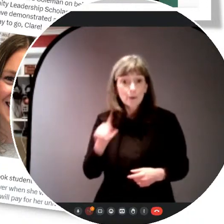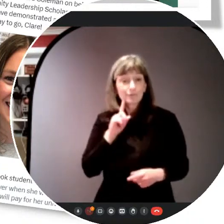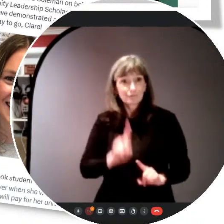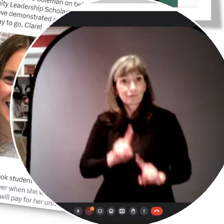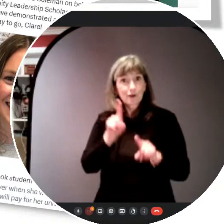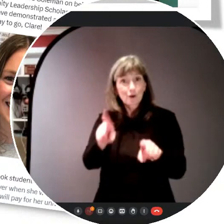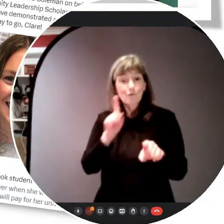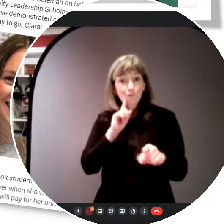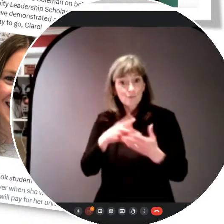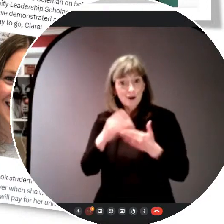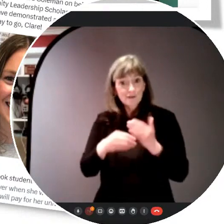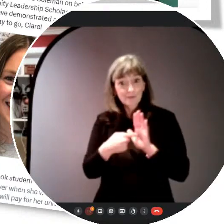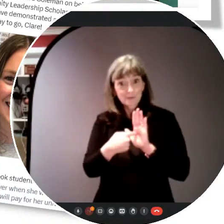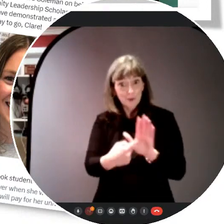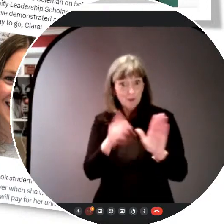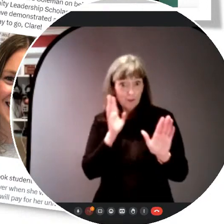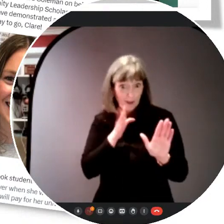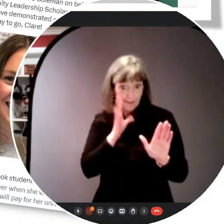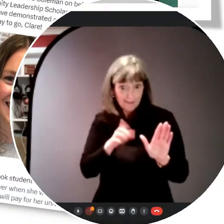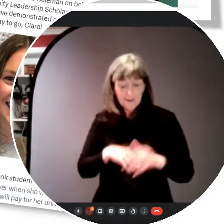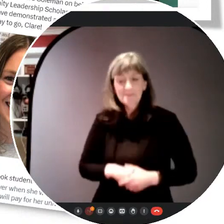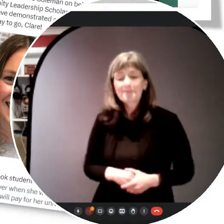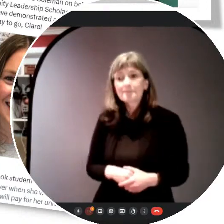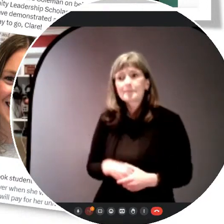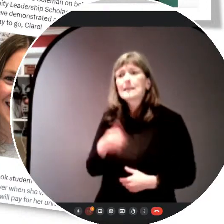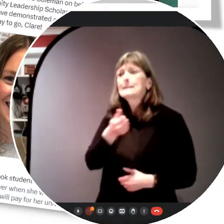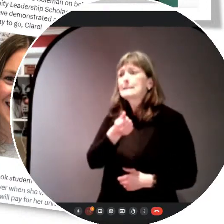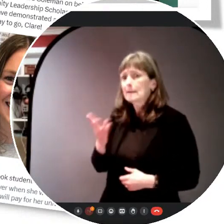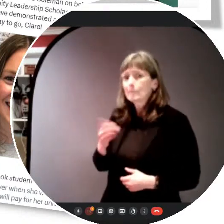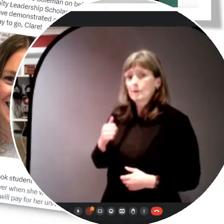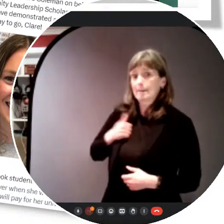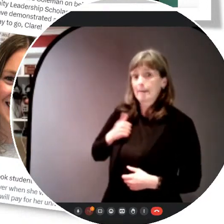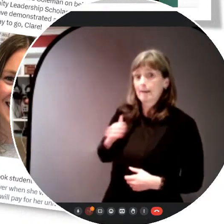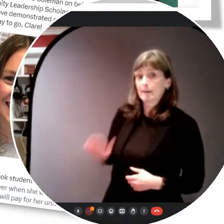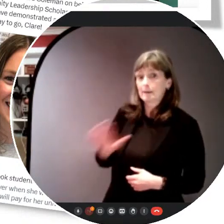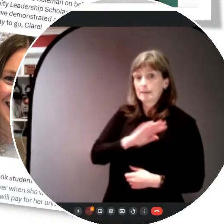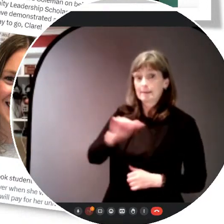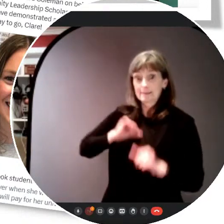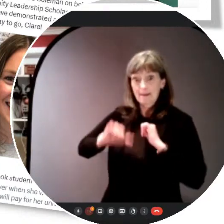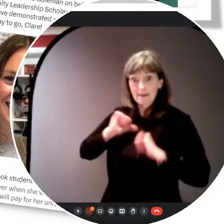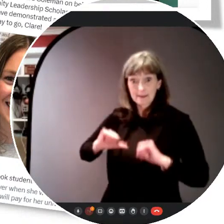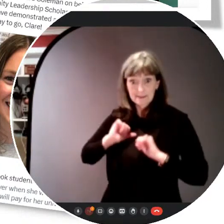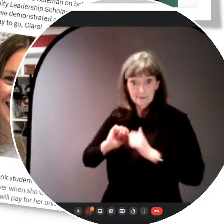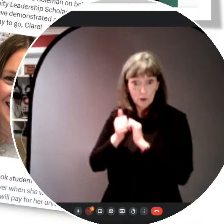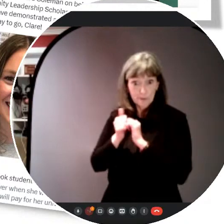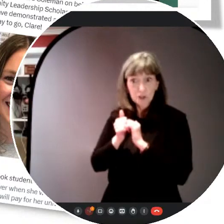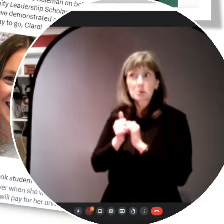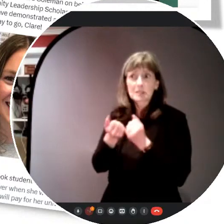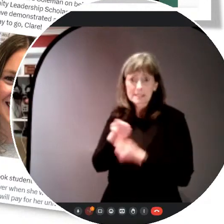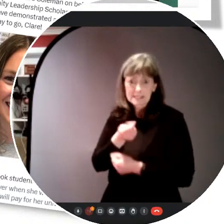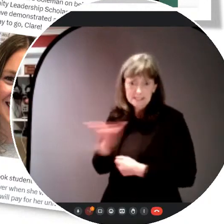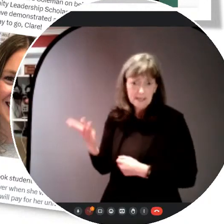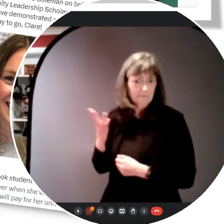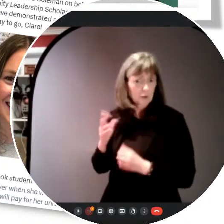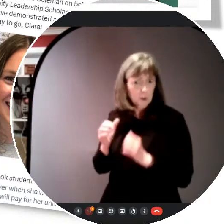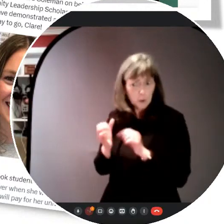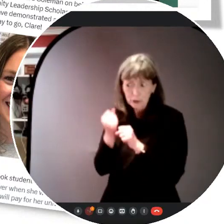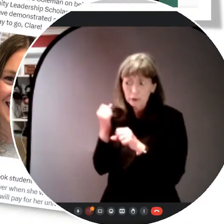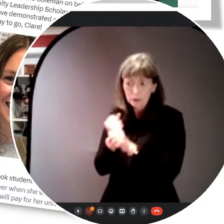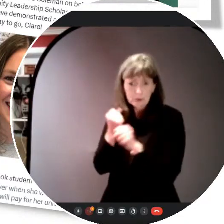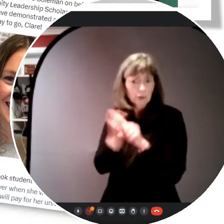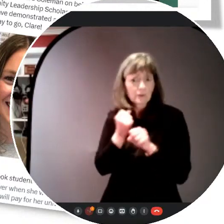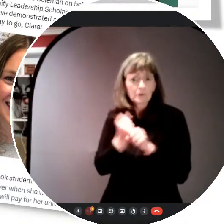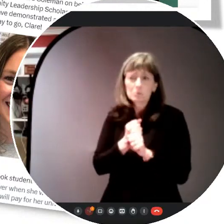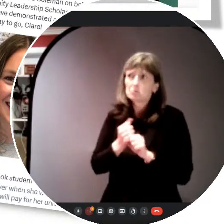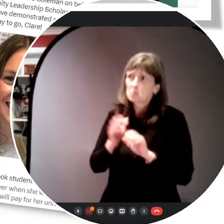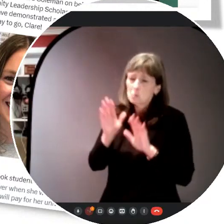done. We had a number of winners in the Canada-wide science fair. We had a lot of students with brilliant projects that have